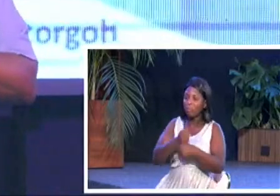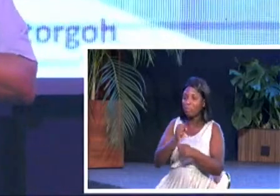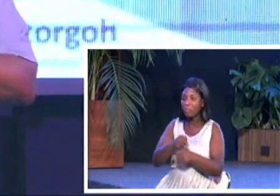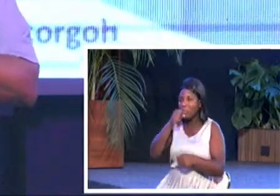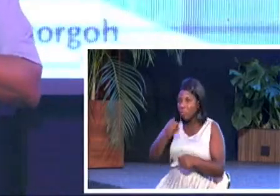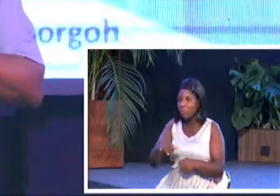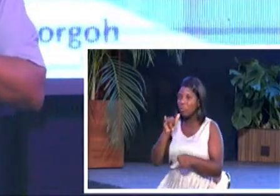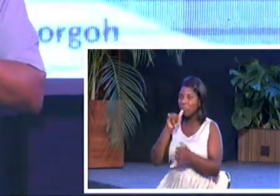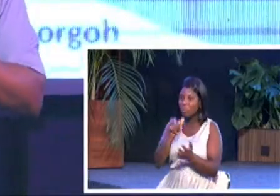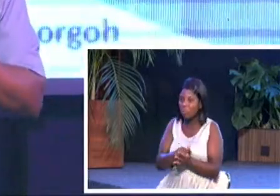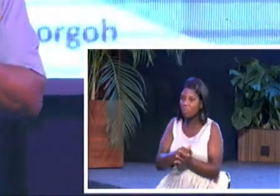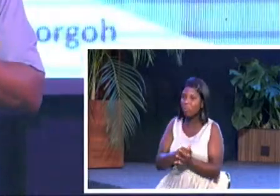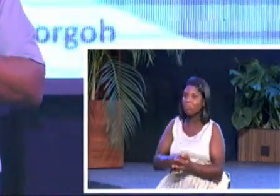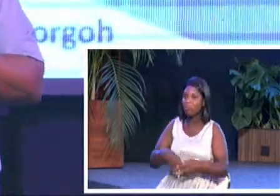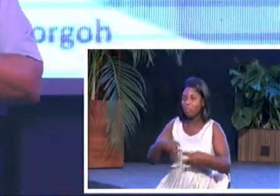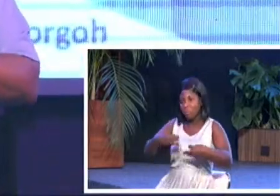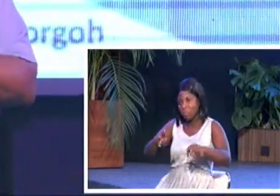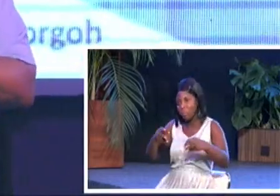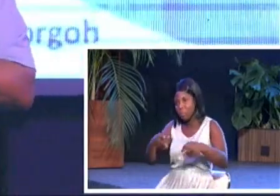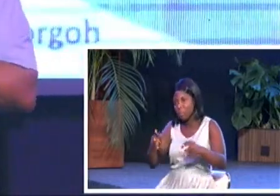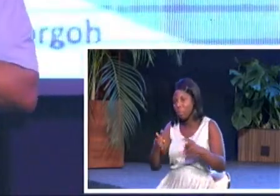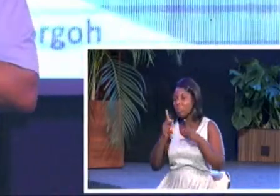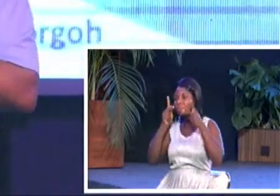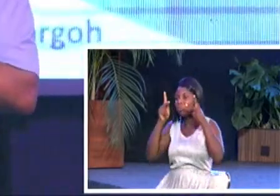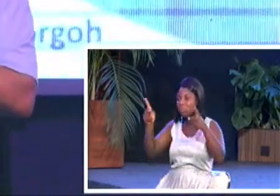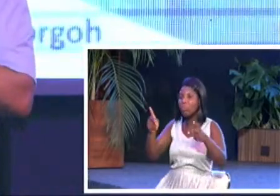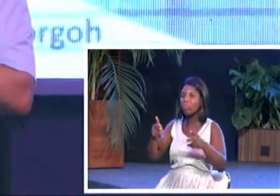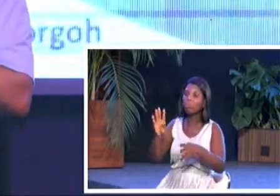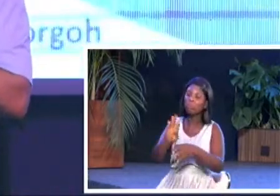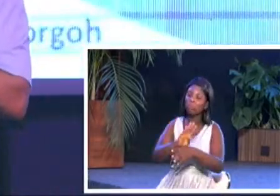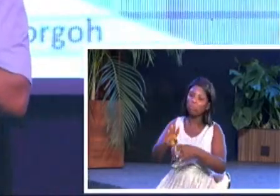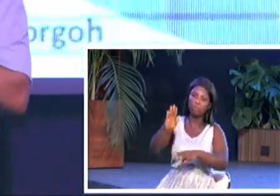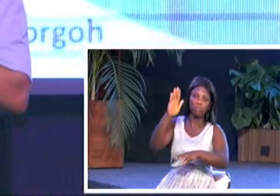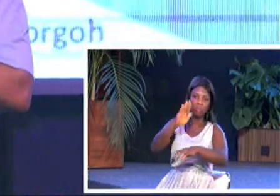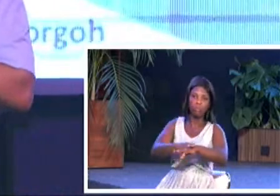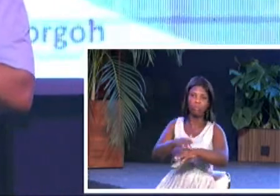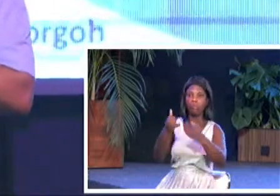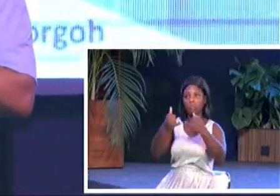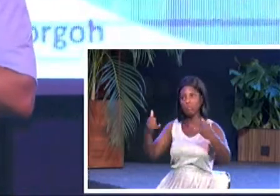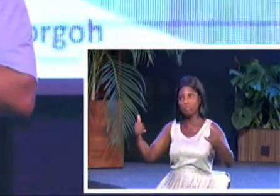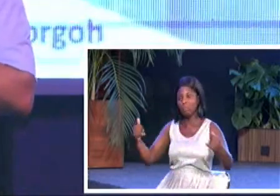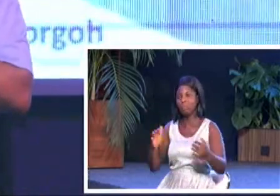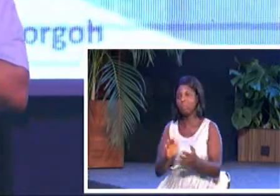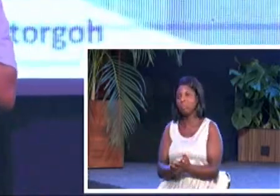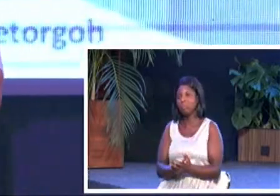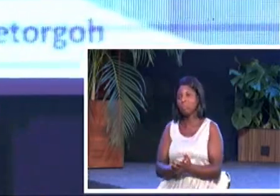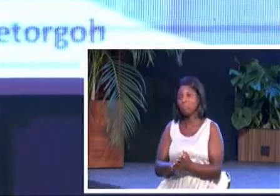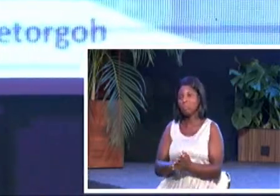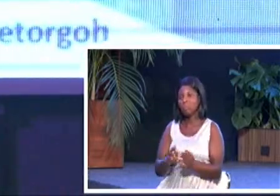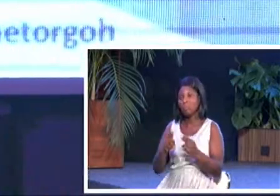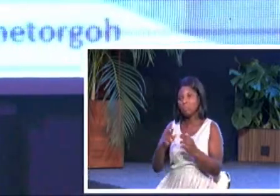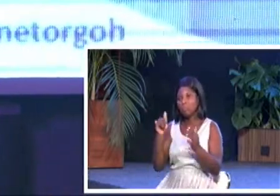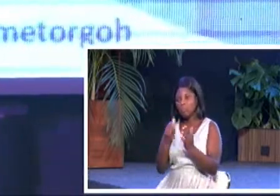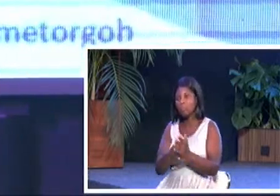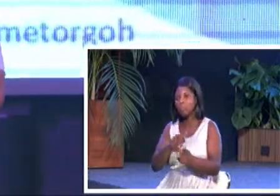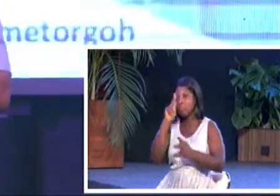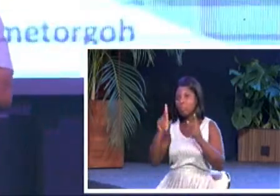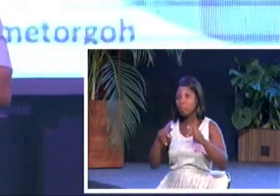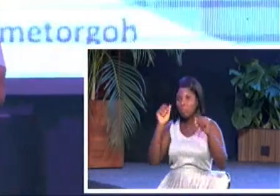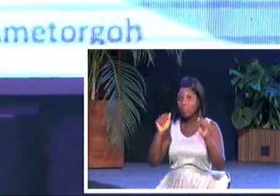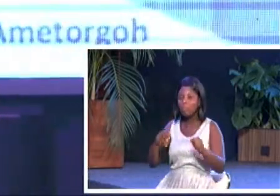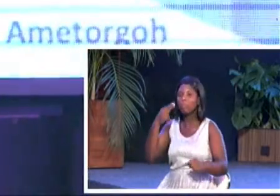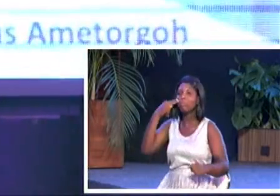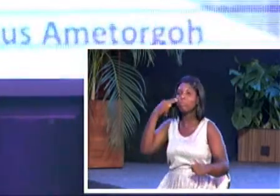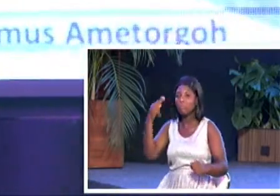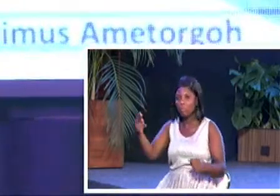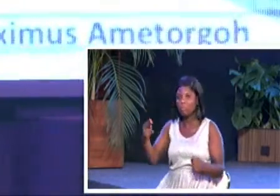that they want, and then the satisfaction level that, you know, the company has promised. So we need fulfillment managers too as